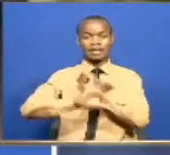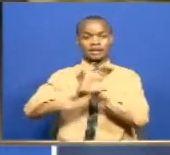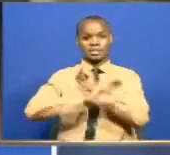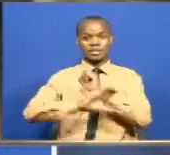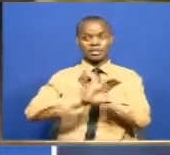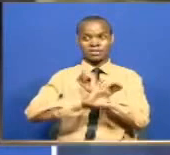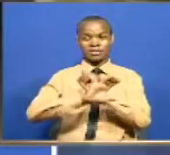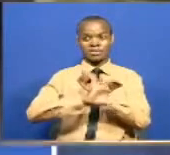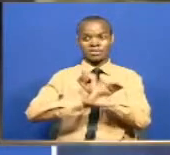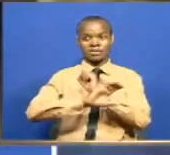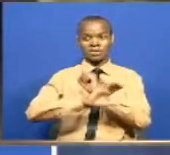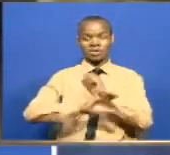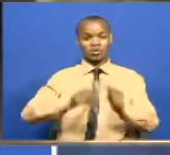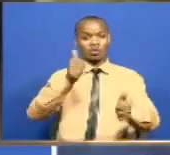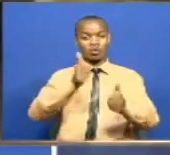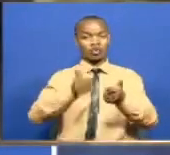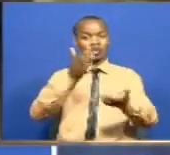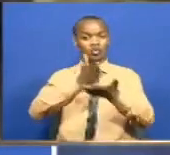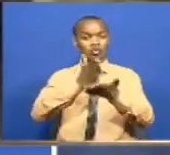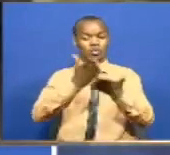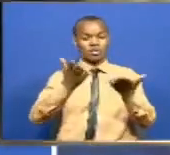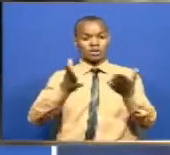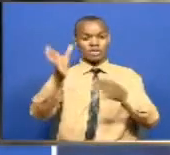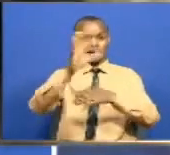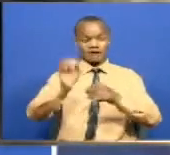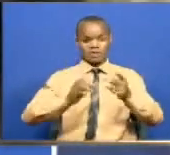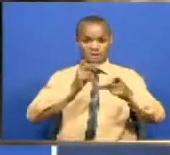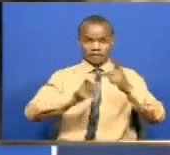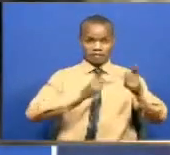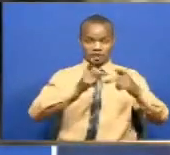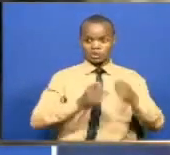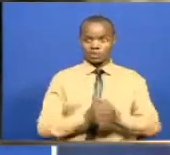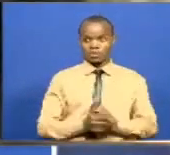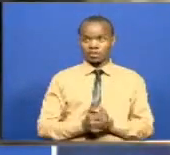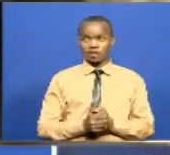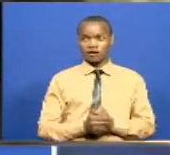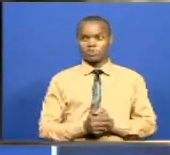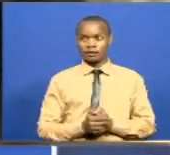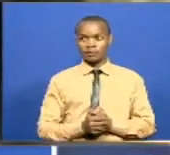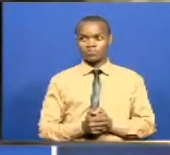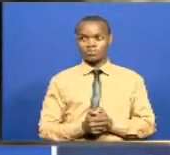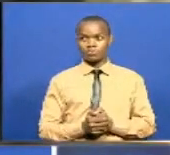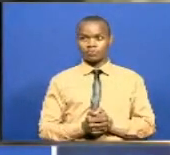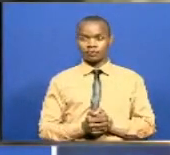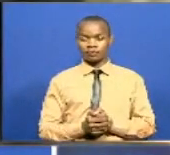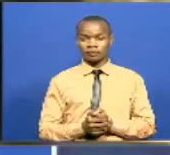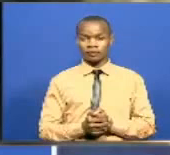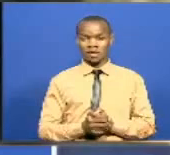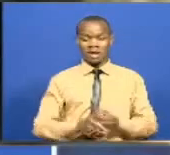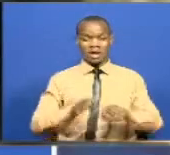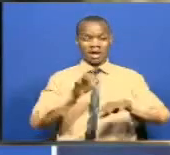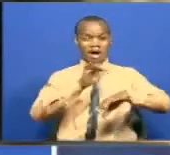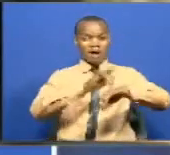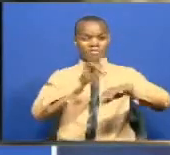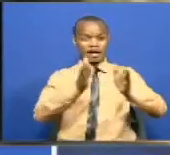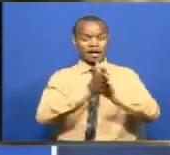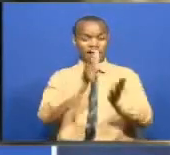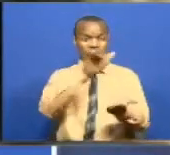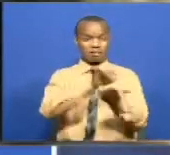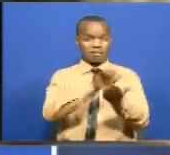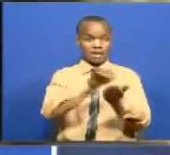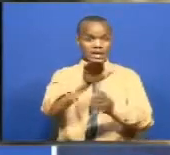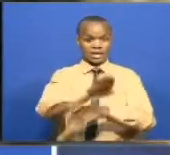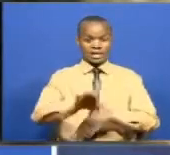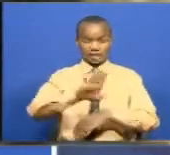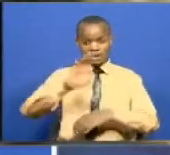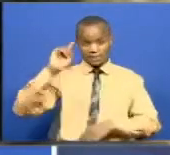to contribute to Africa's integration process. In terms of its impact from the bank side, we